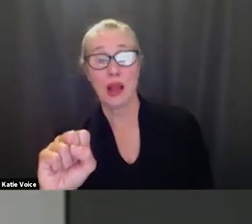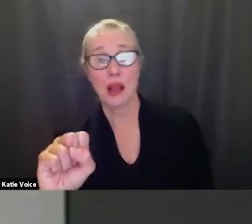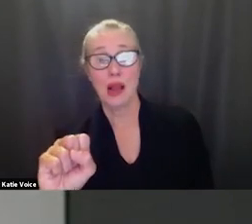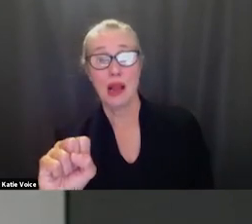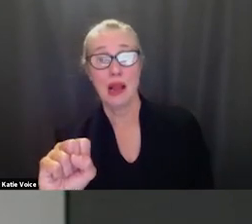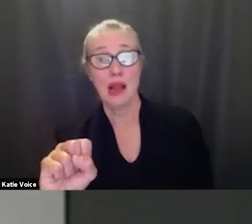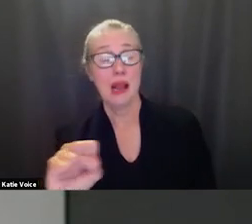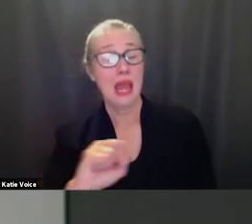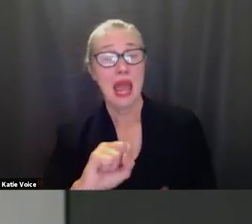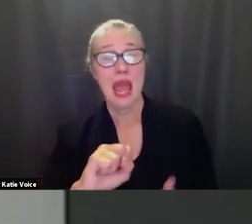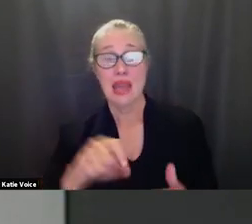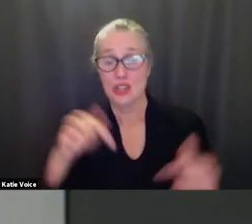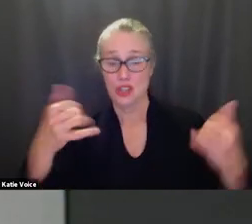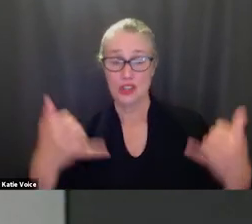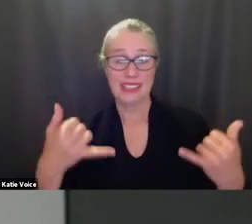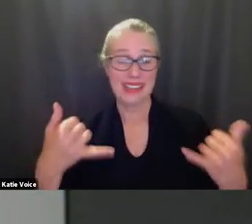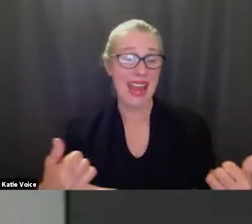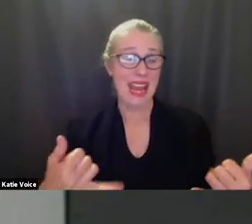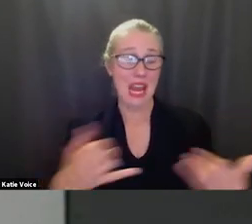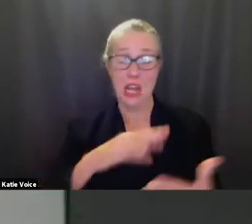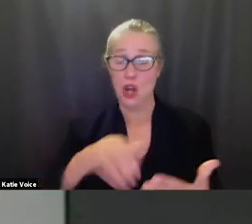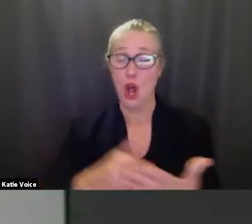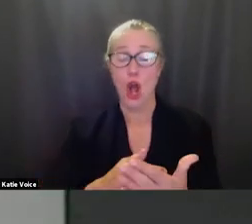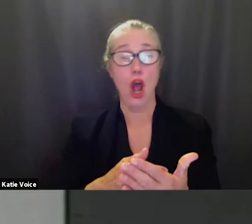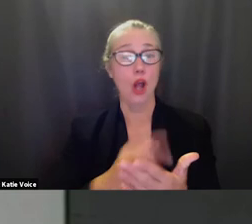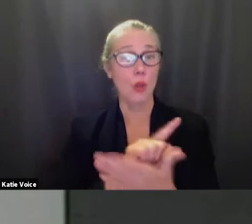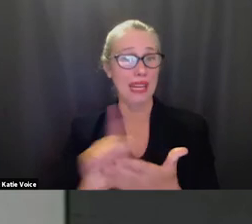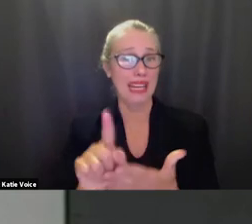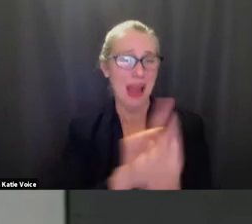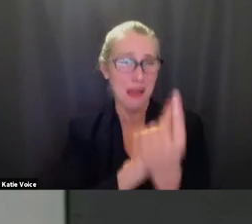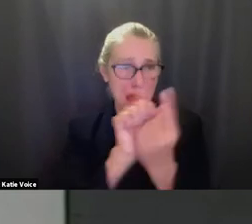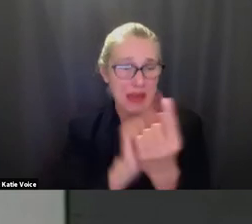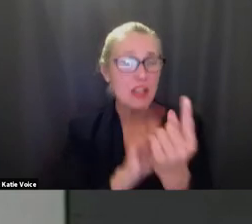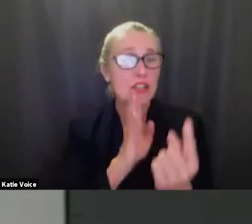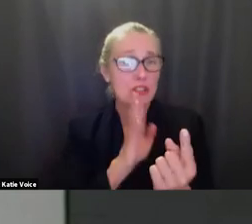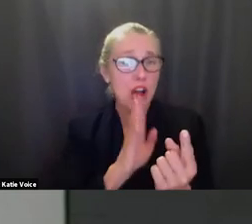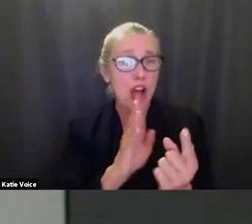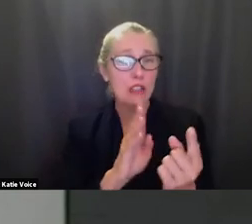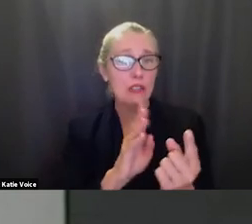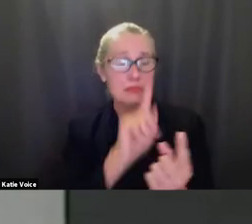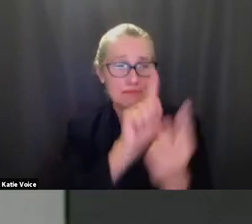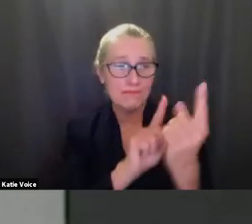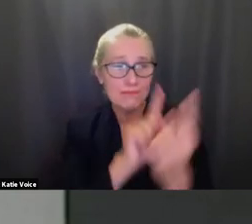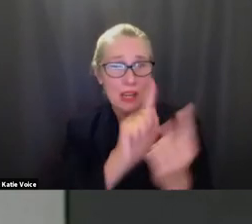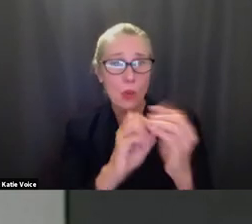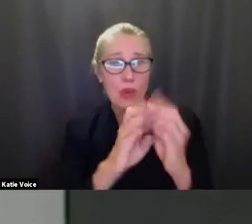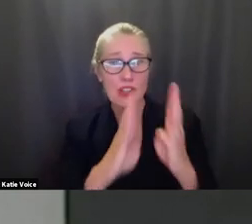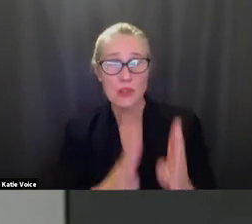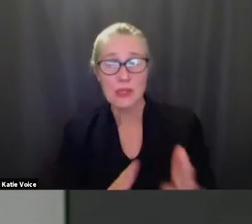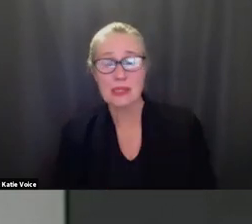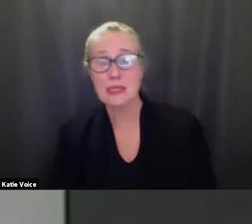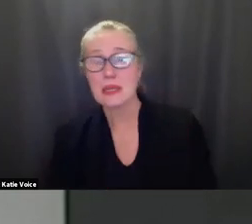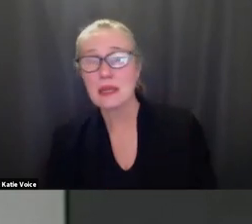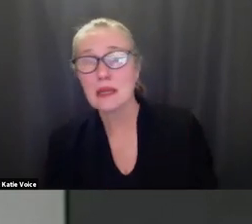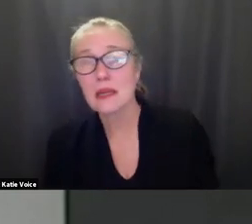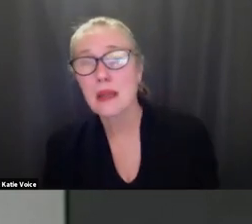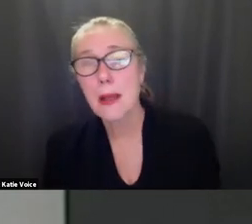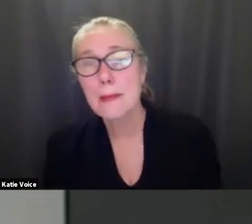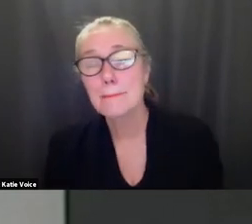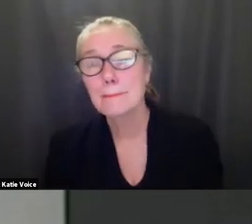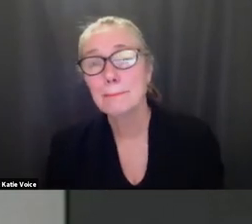throughout the week i spoke to a lot of students in person and um i found that